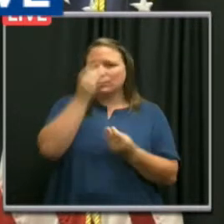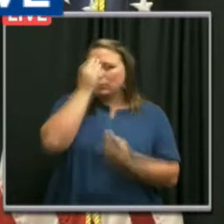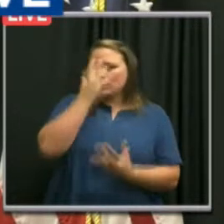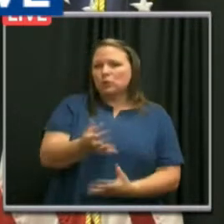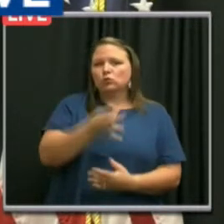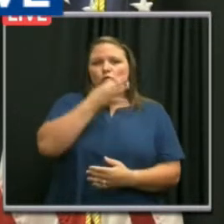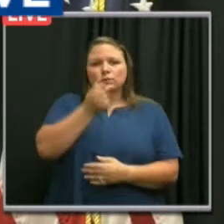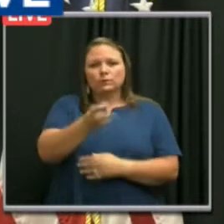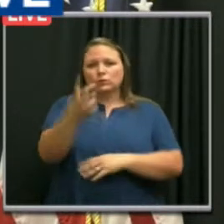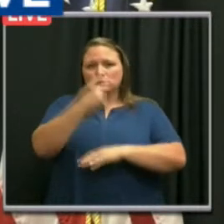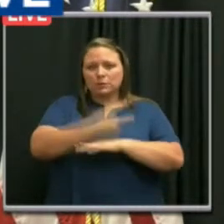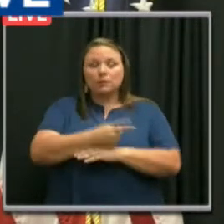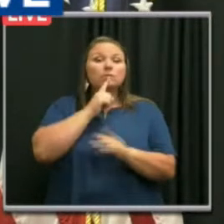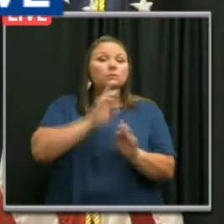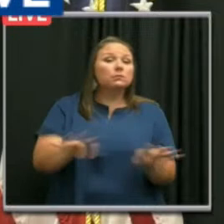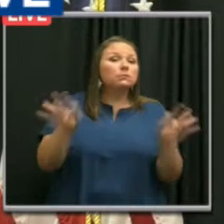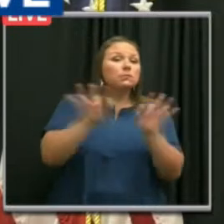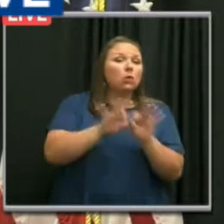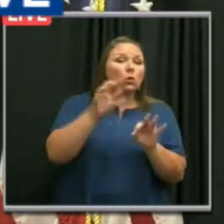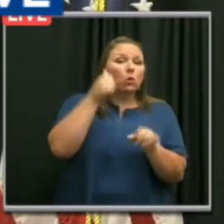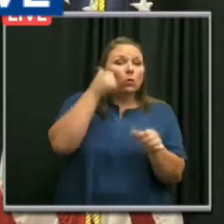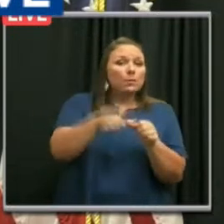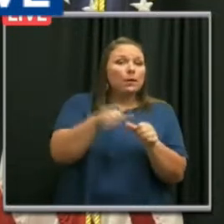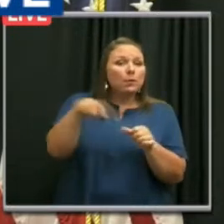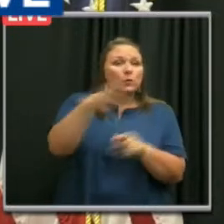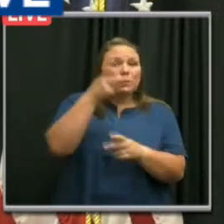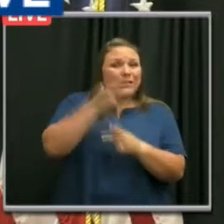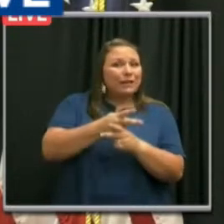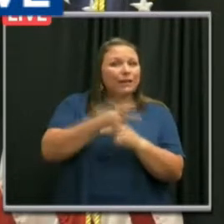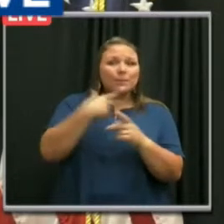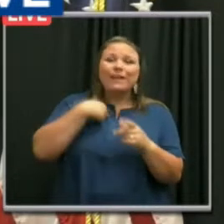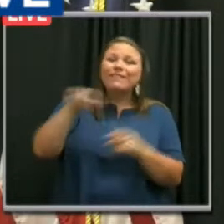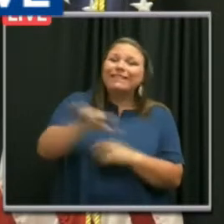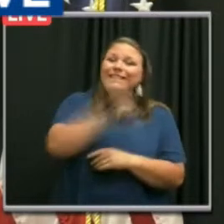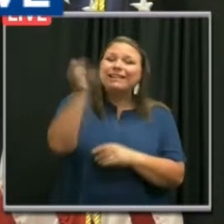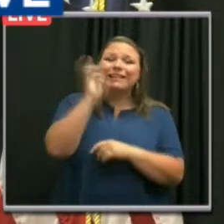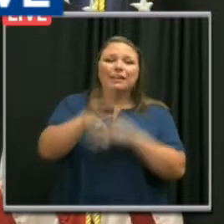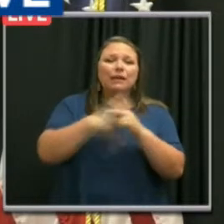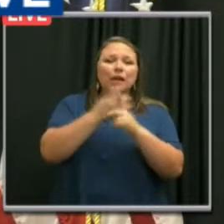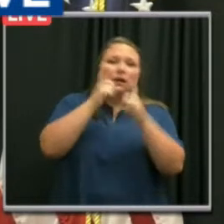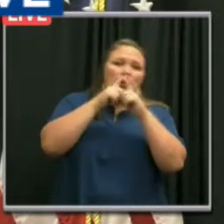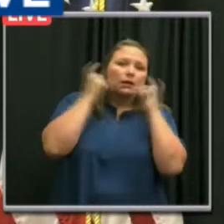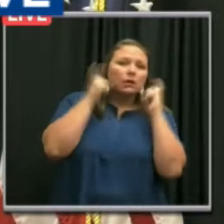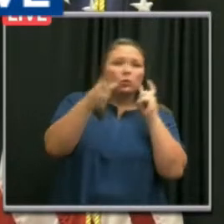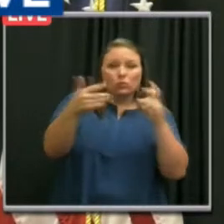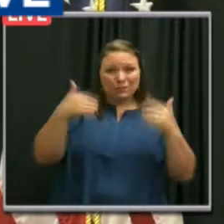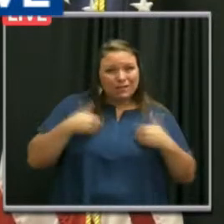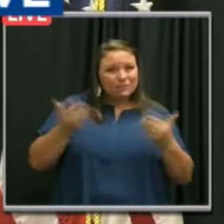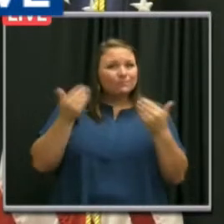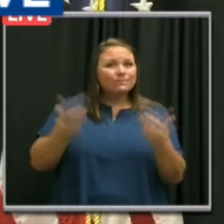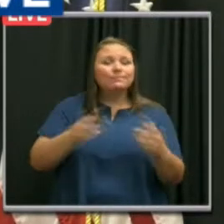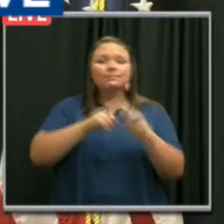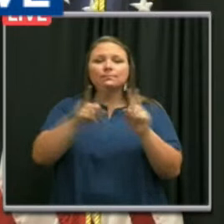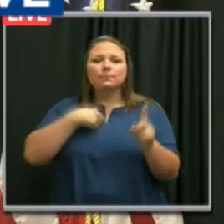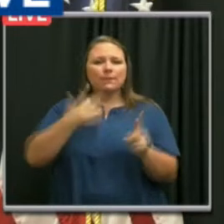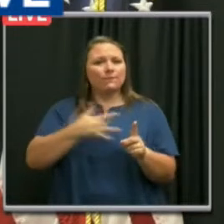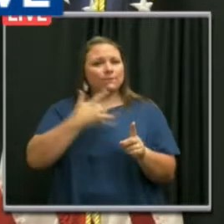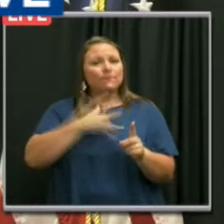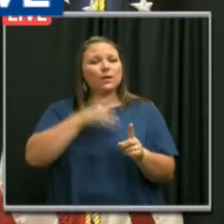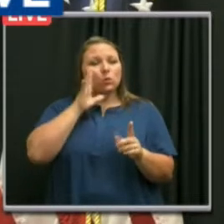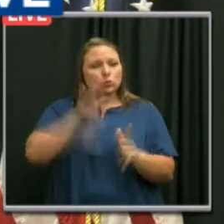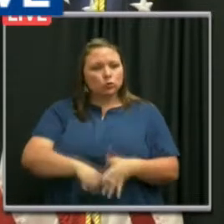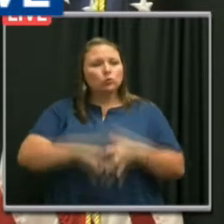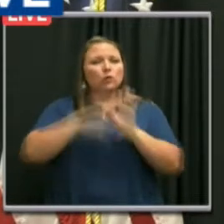days. It's important that people remember to continue to wear any facial covering that you have, but I believe that we will